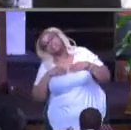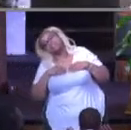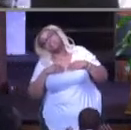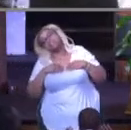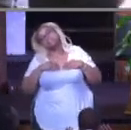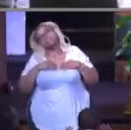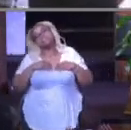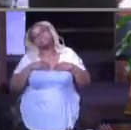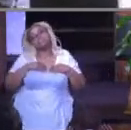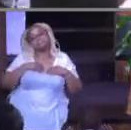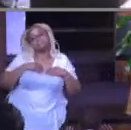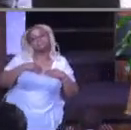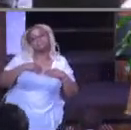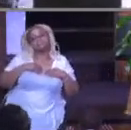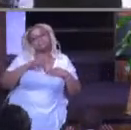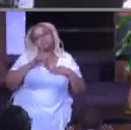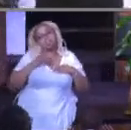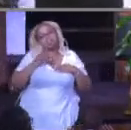Receive.